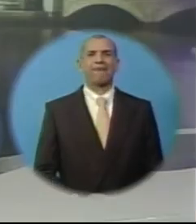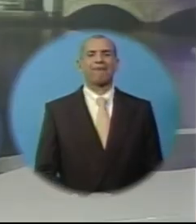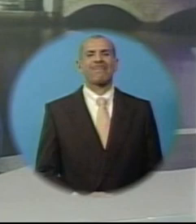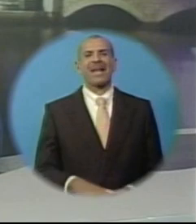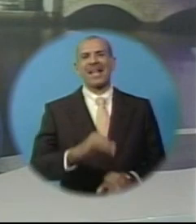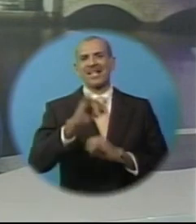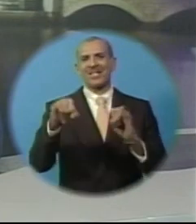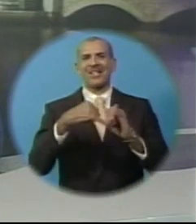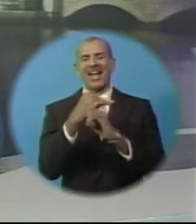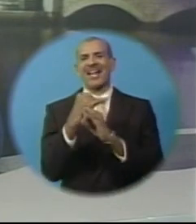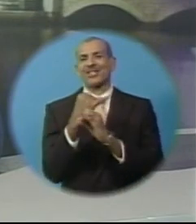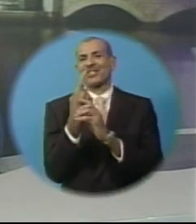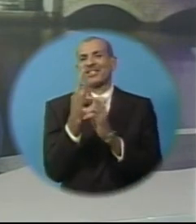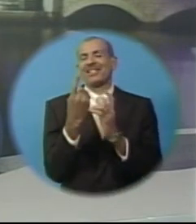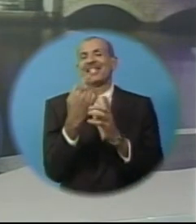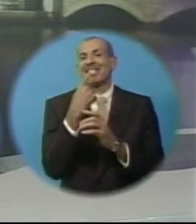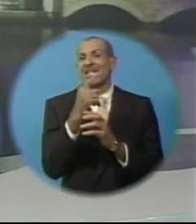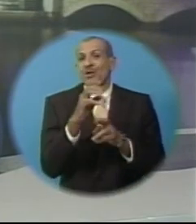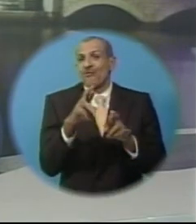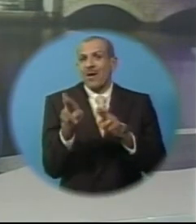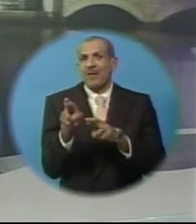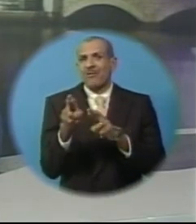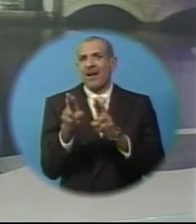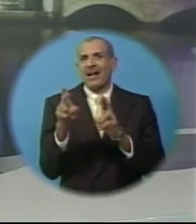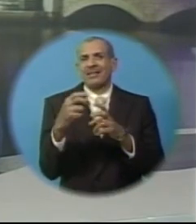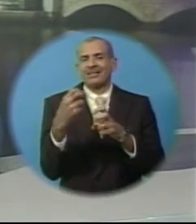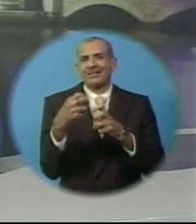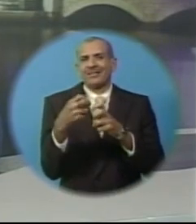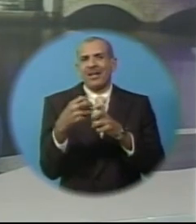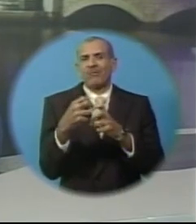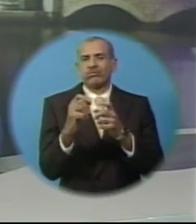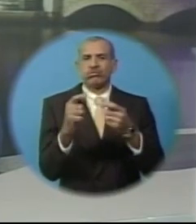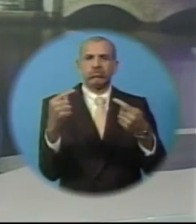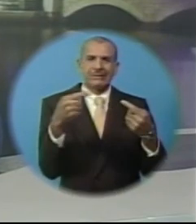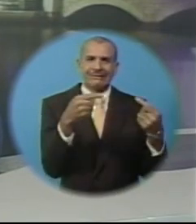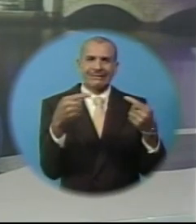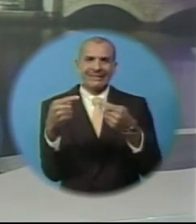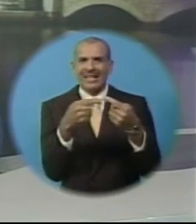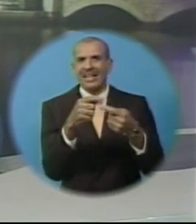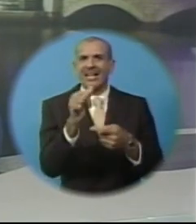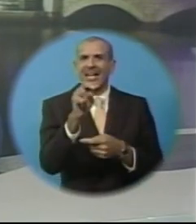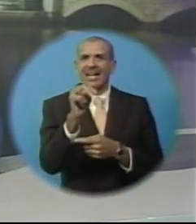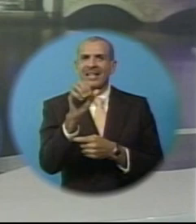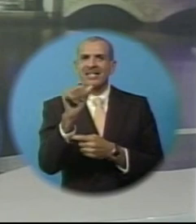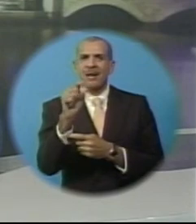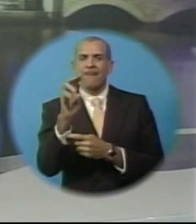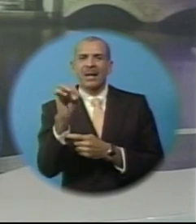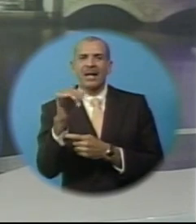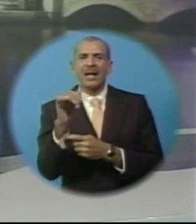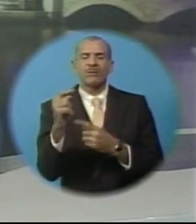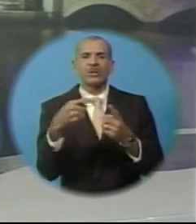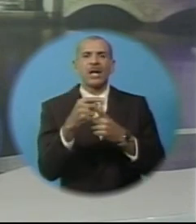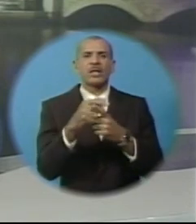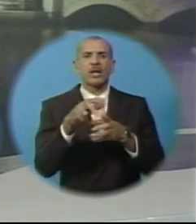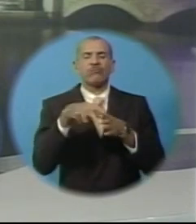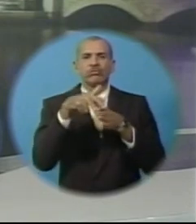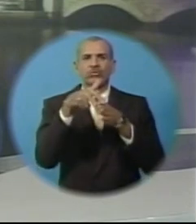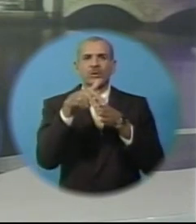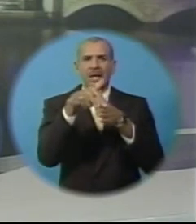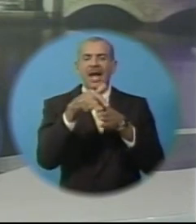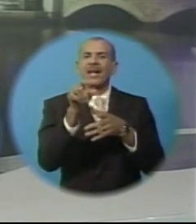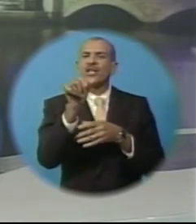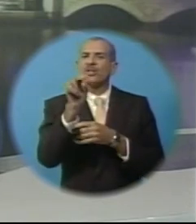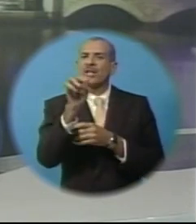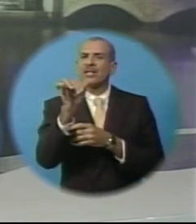The Internationals say they are ready for an expected tough fight at Saturday's Anson McCall Racing Festival Winter Jockeys Challenge at the